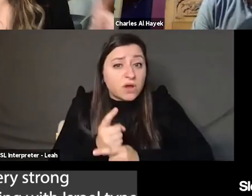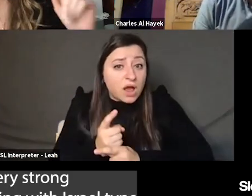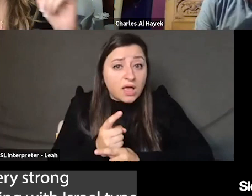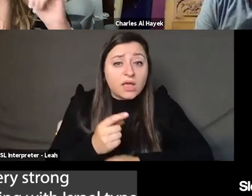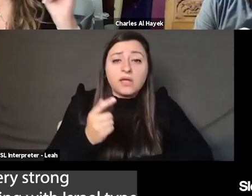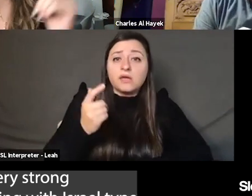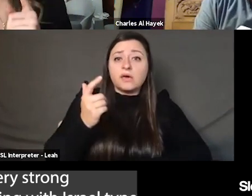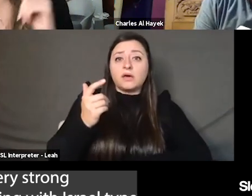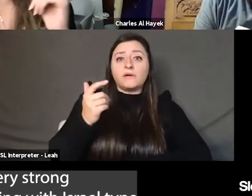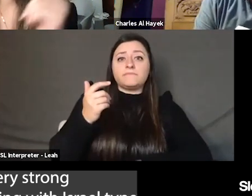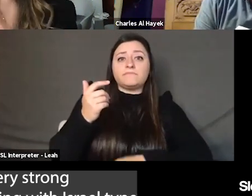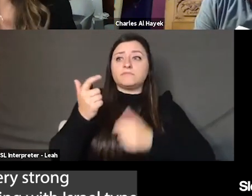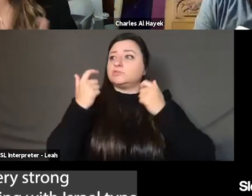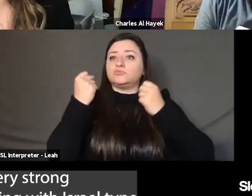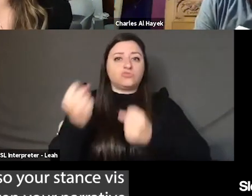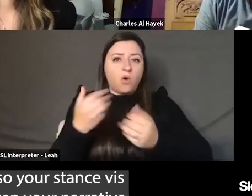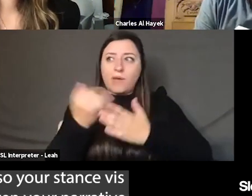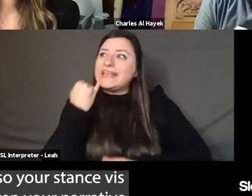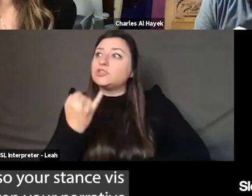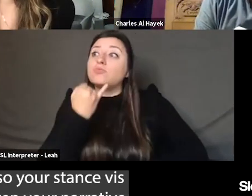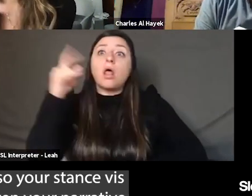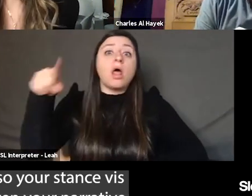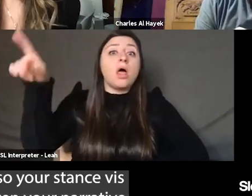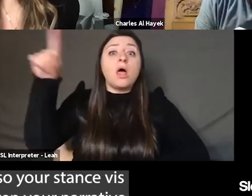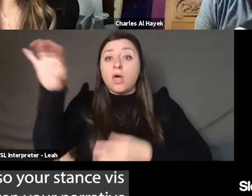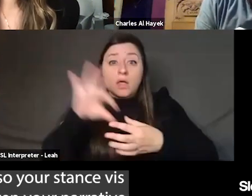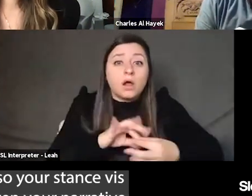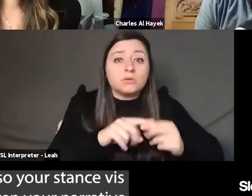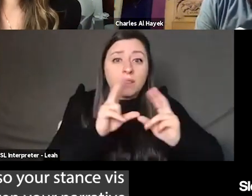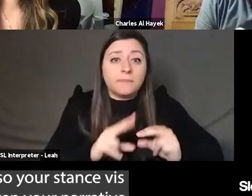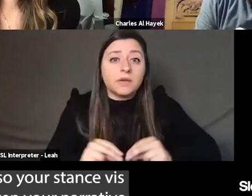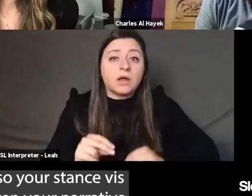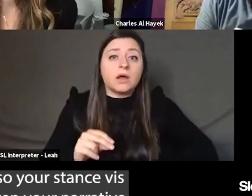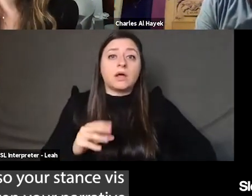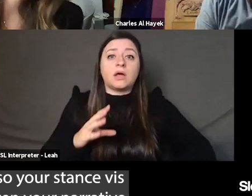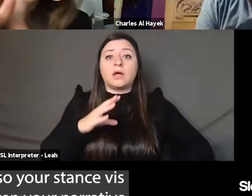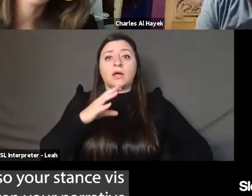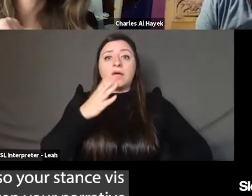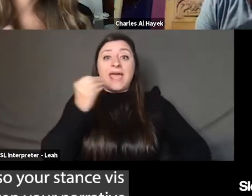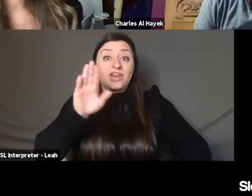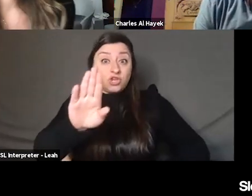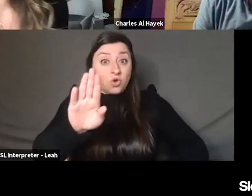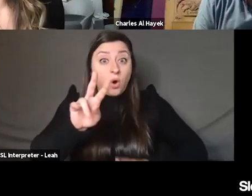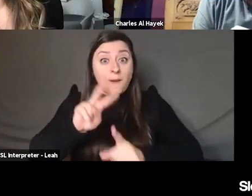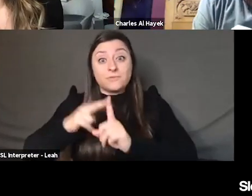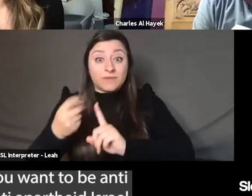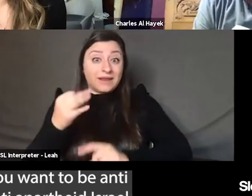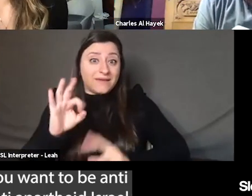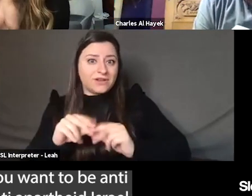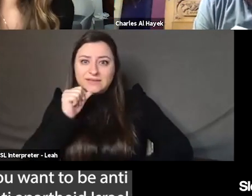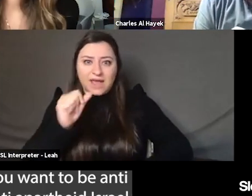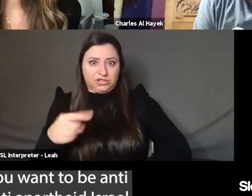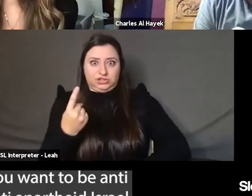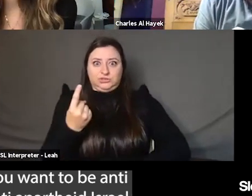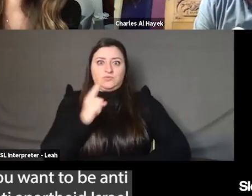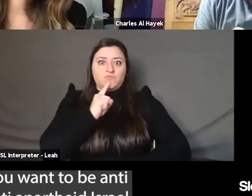strong whatever is happening with Israel type of narrative. And also your stance vis-a-vis Israel is not even your narrative. Because